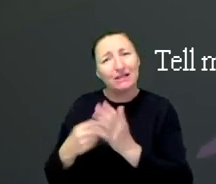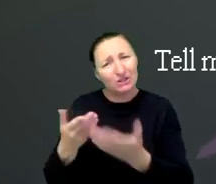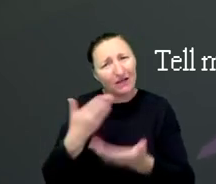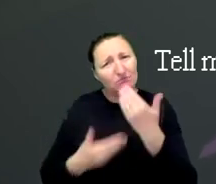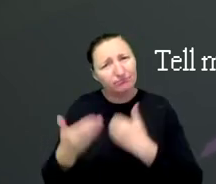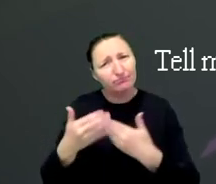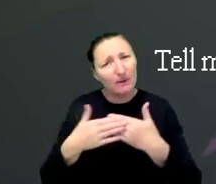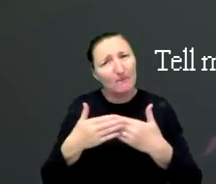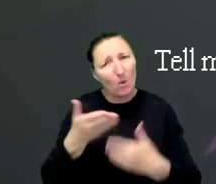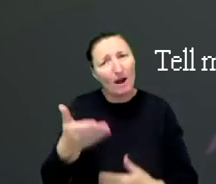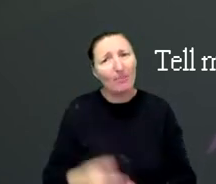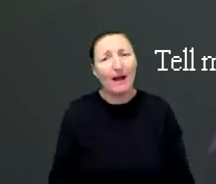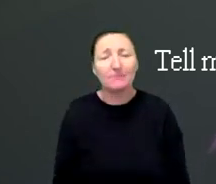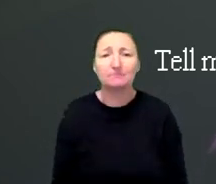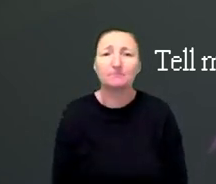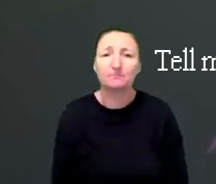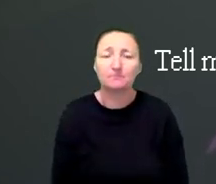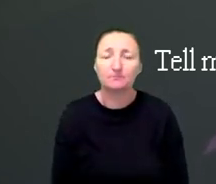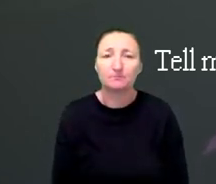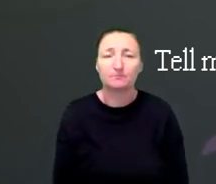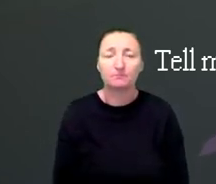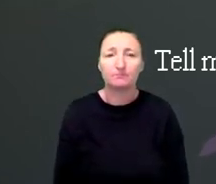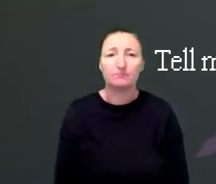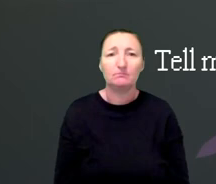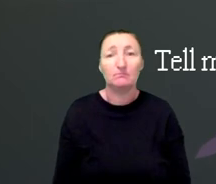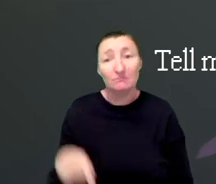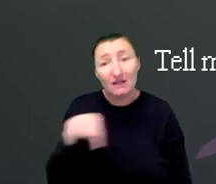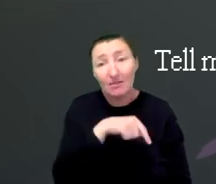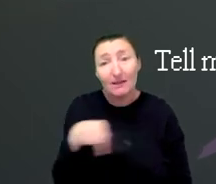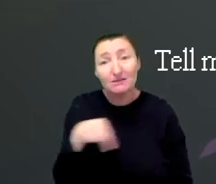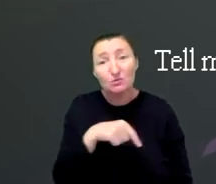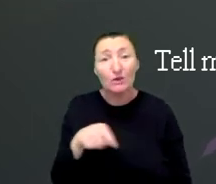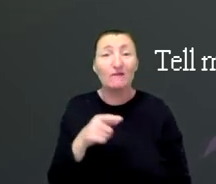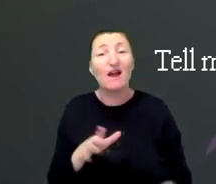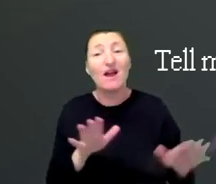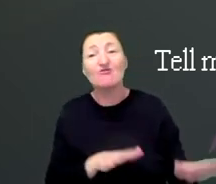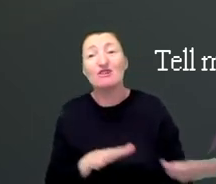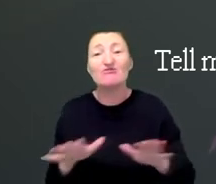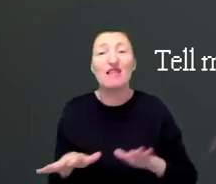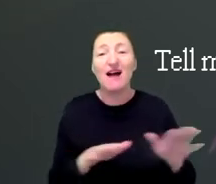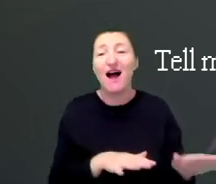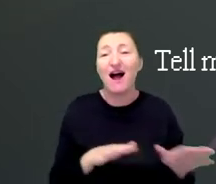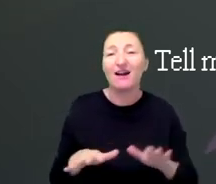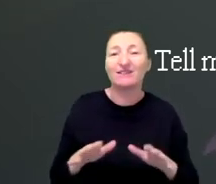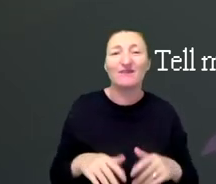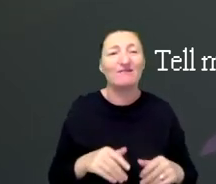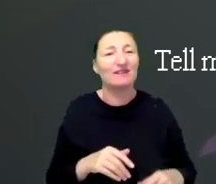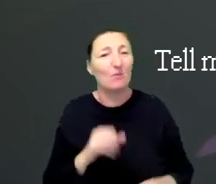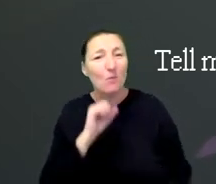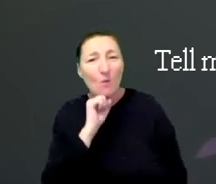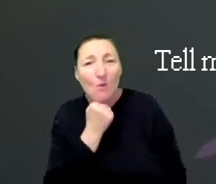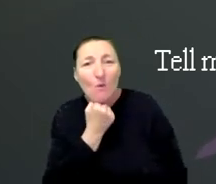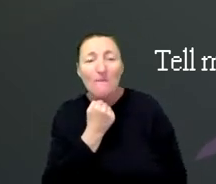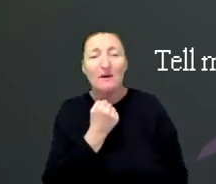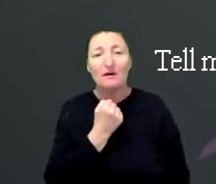that, because in talking to you guys this week, you've been very relaxed and cozy, as Callum said, and I think that